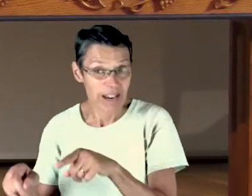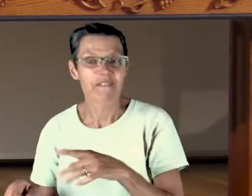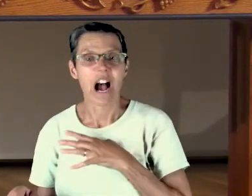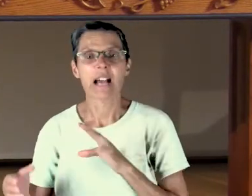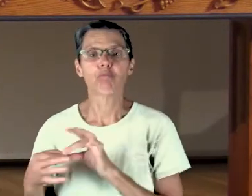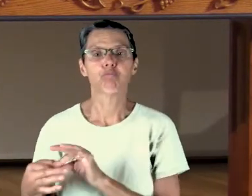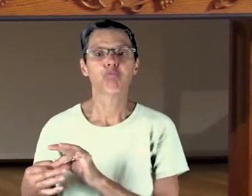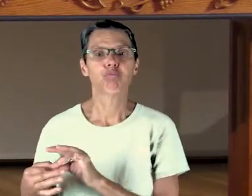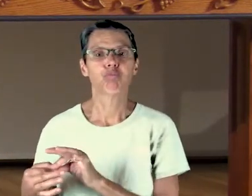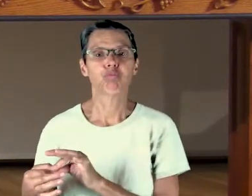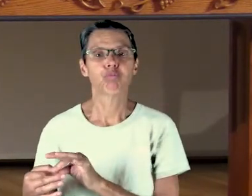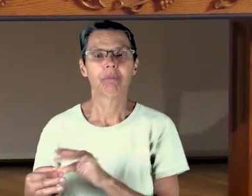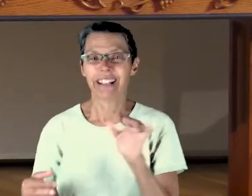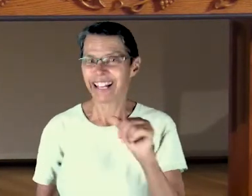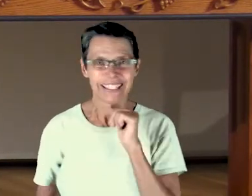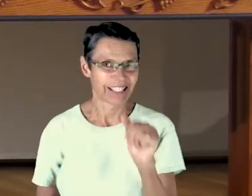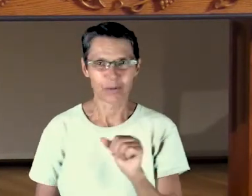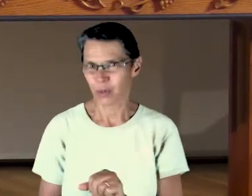And we know that doesn't work.